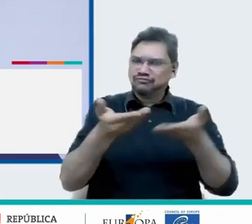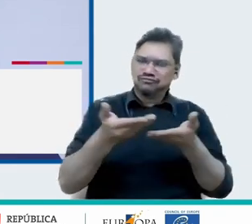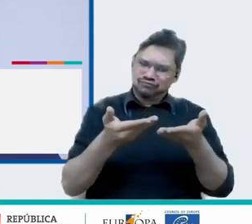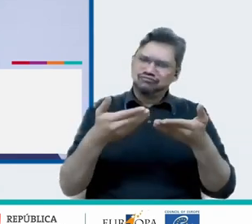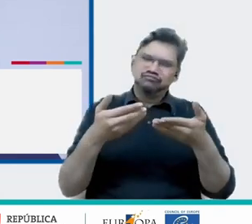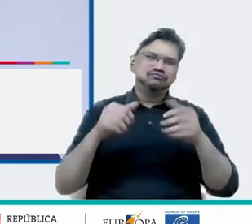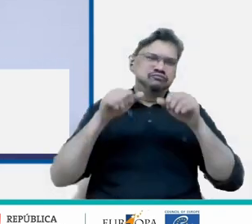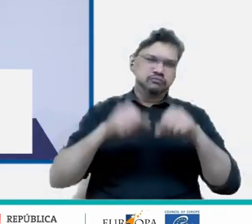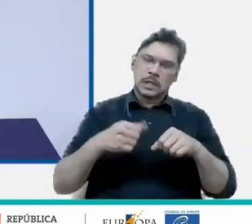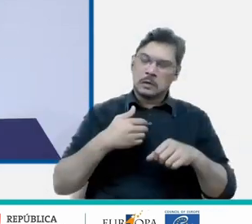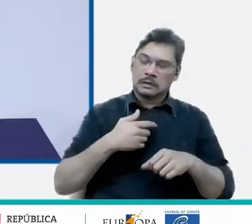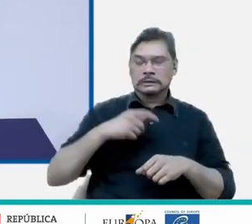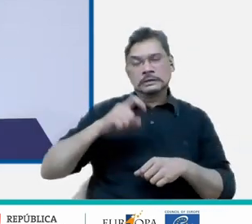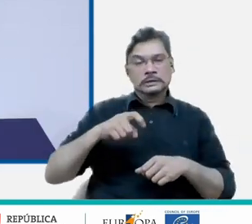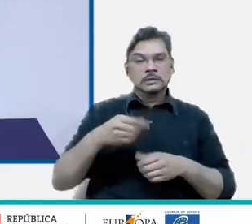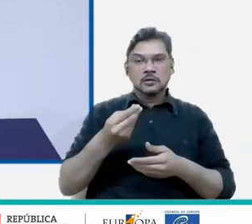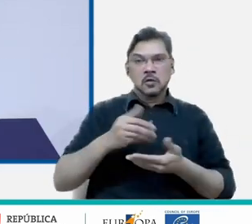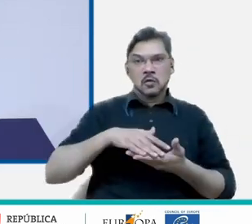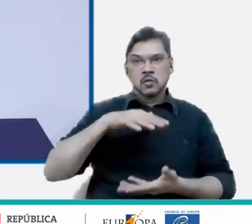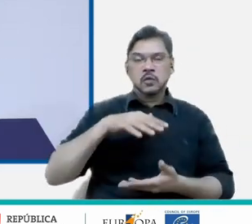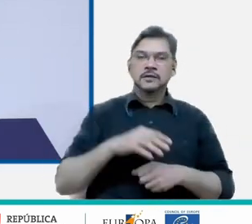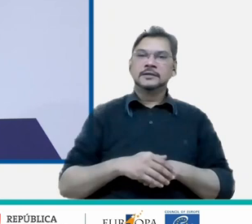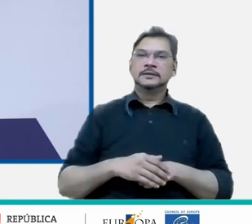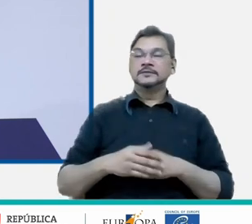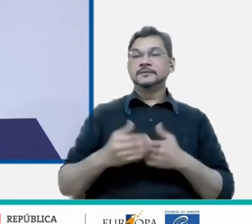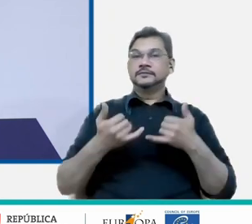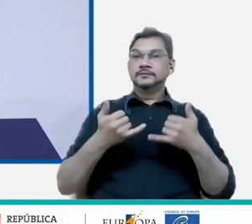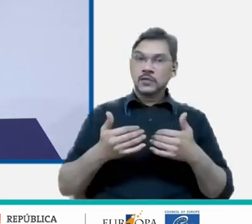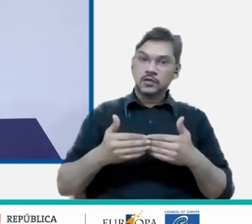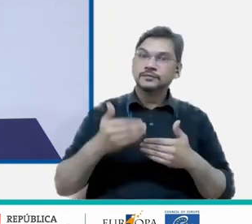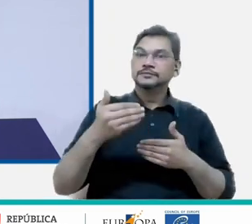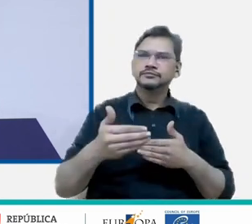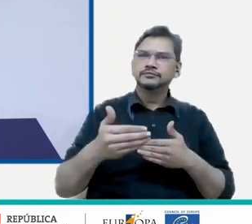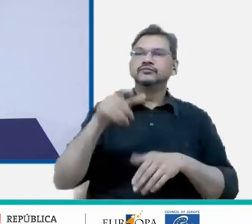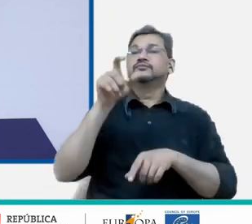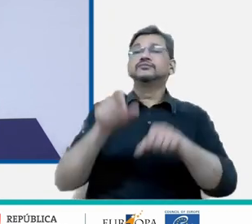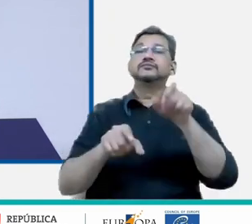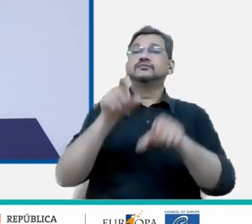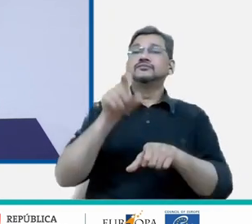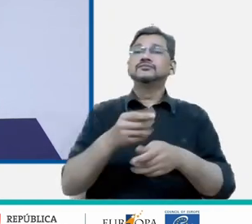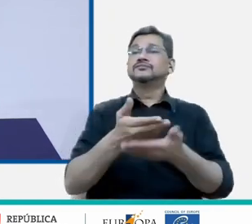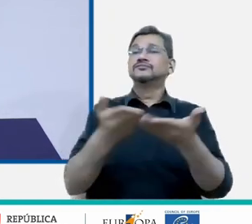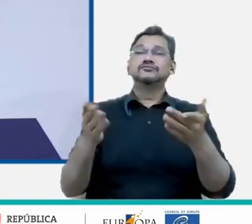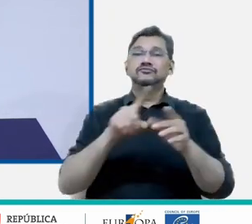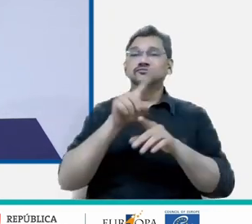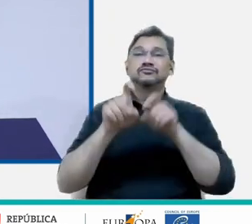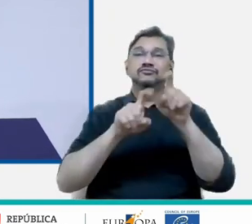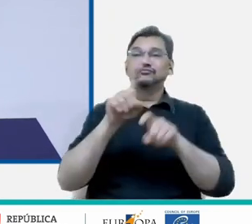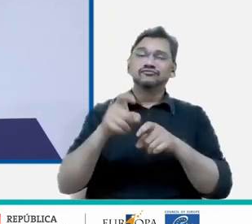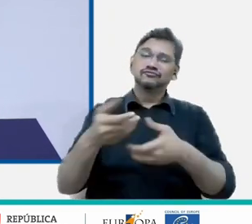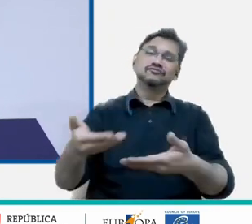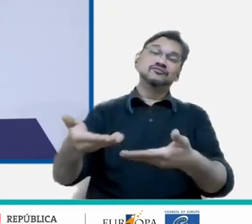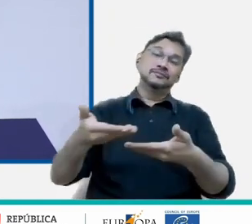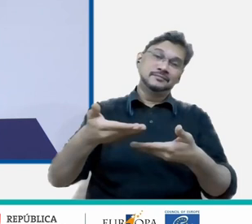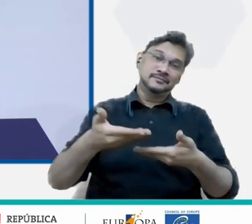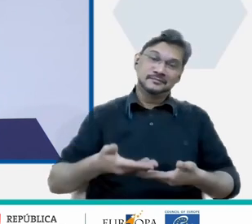move on with the discussion among all participants. If you want, the audience is invited to share their